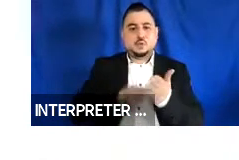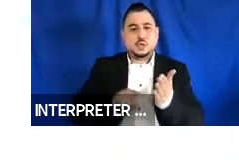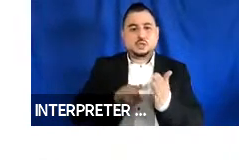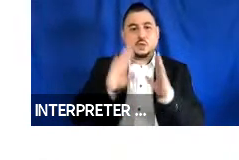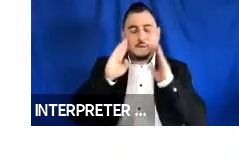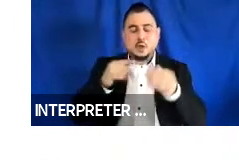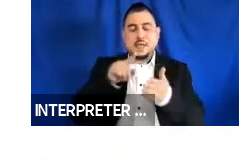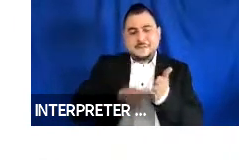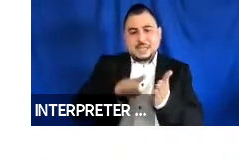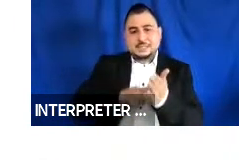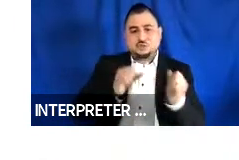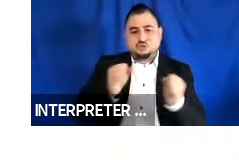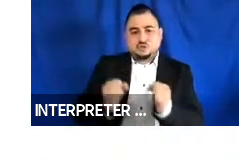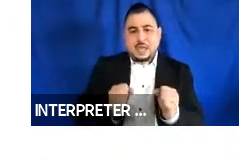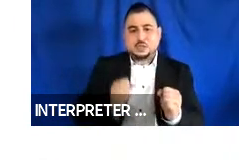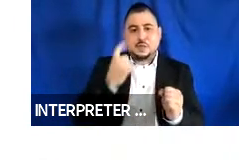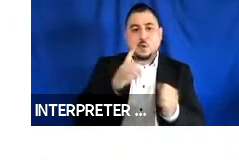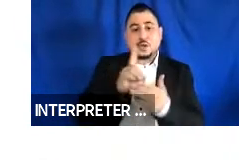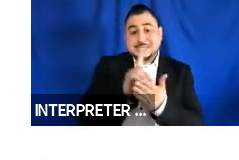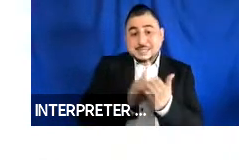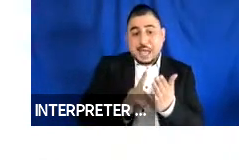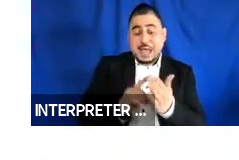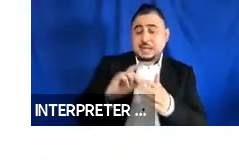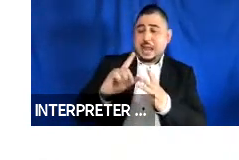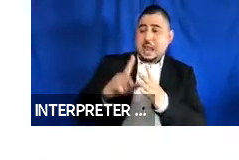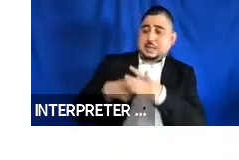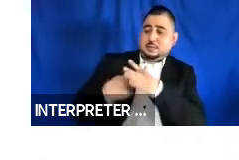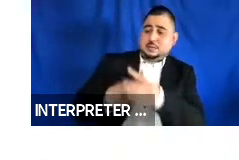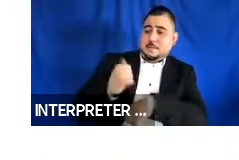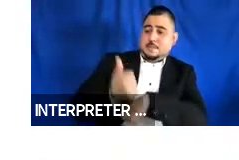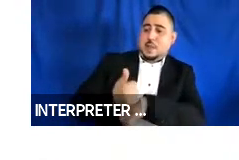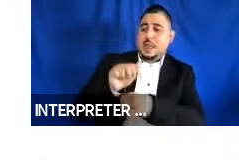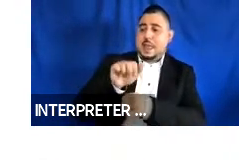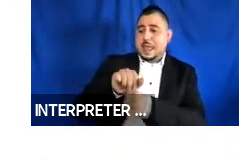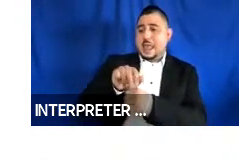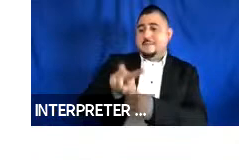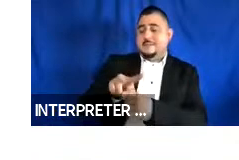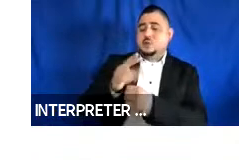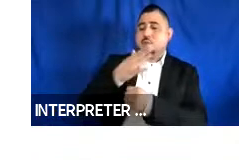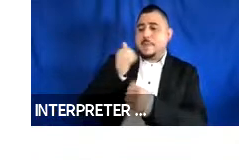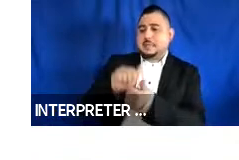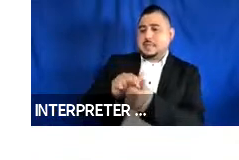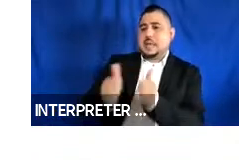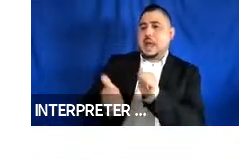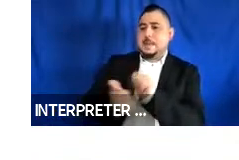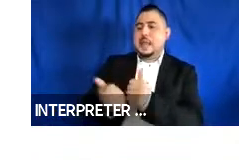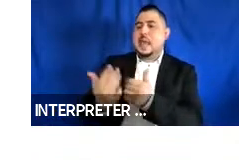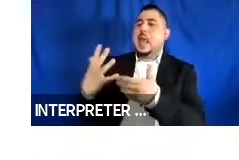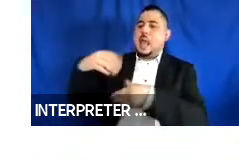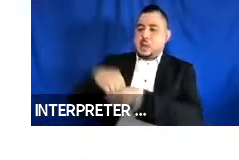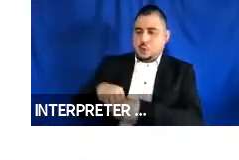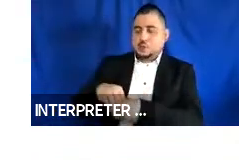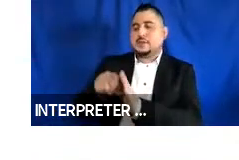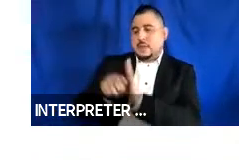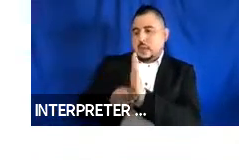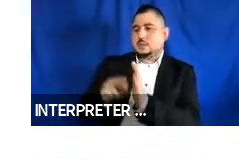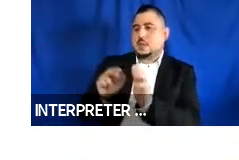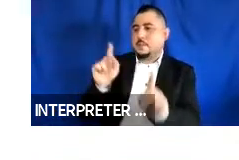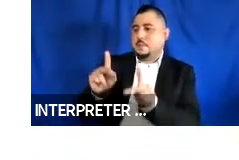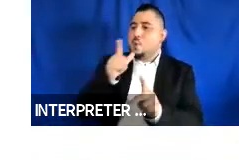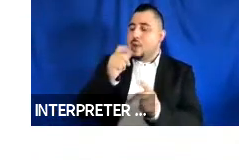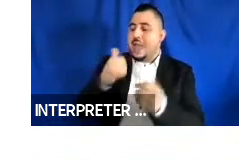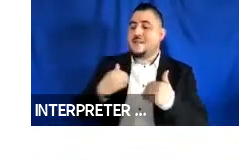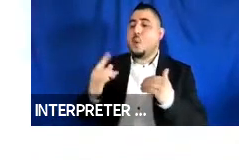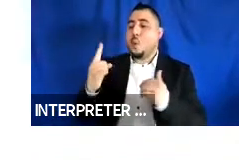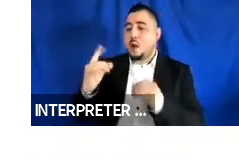on investigating strategies for designing and deploying AVs so they can best accommodate and be inclusive of persons living with one or more